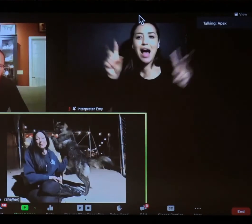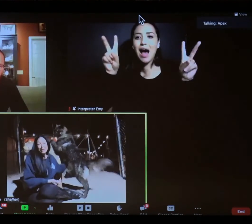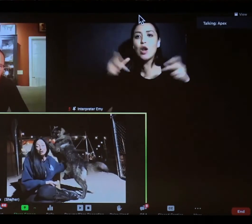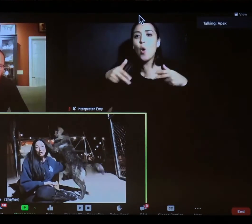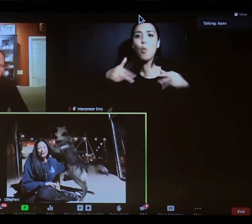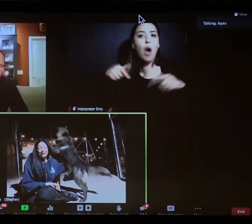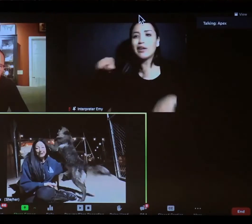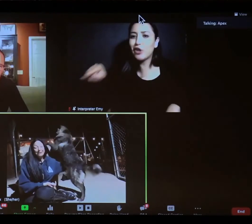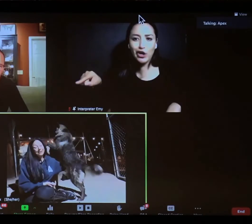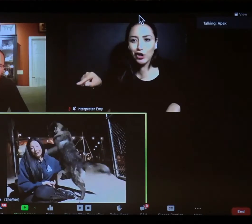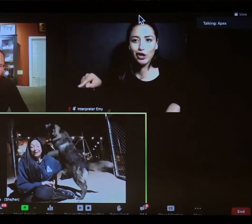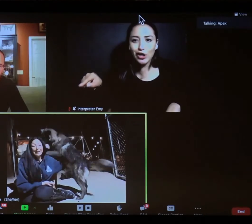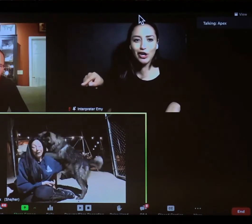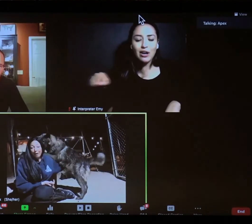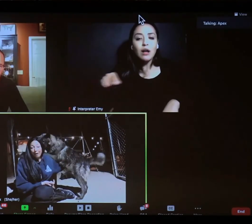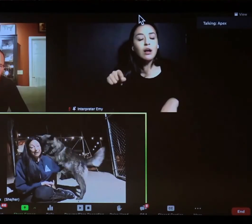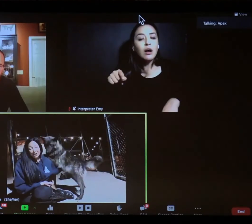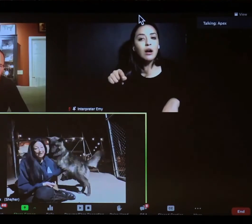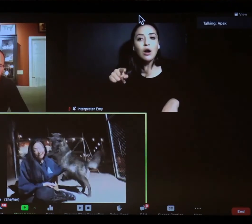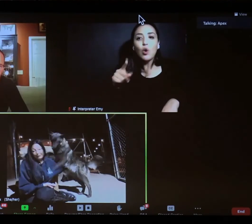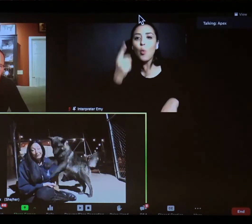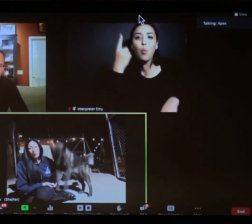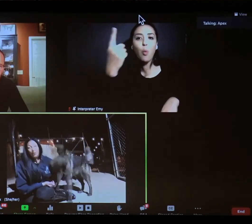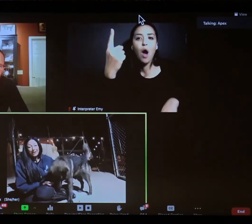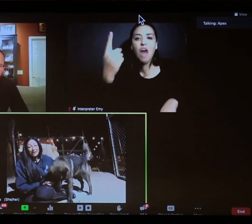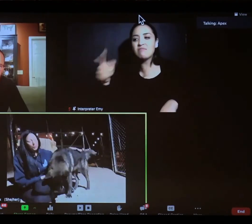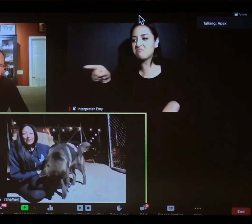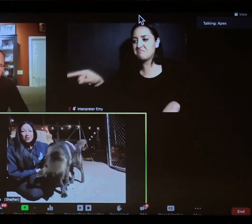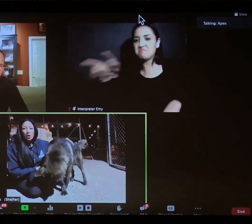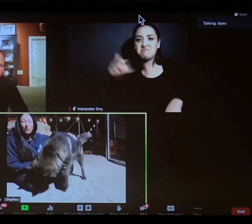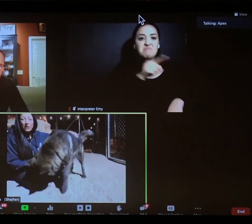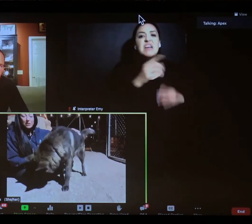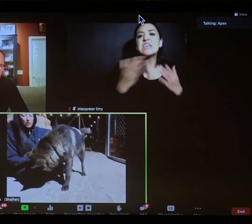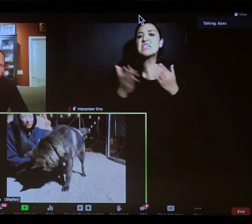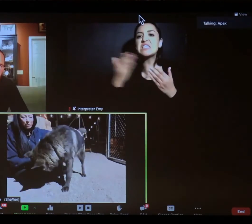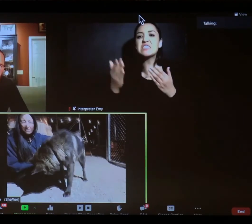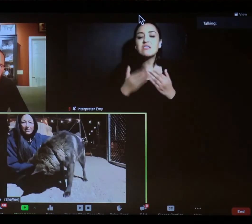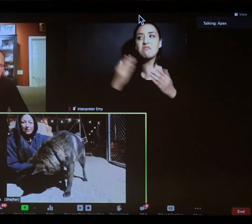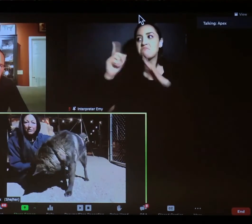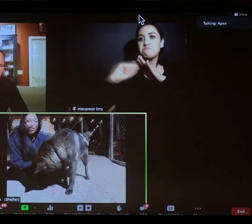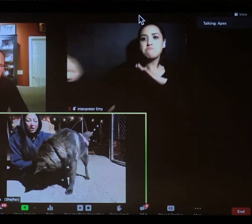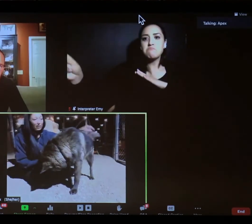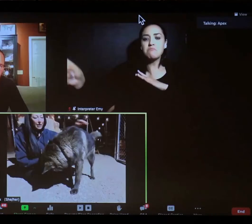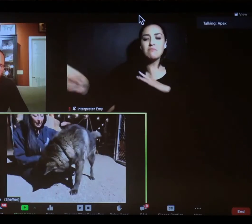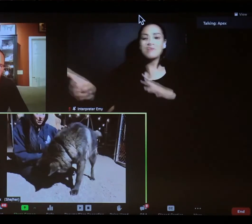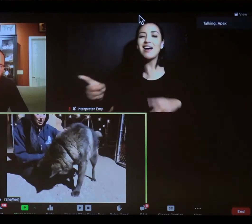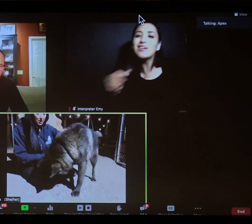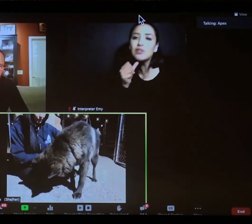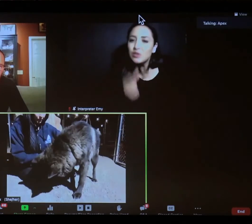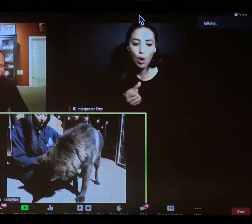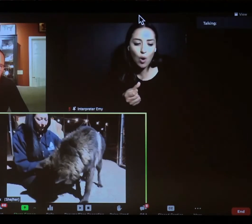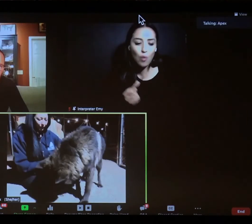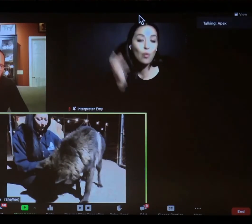guys could literally get off the leash and leave if they wanted to, but they don't, because we trust and love each other.